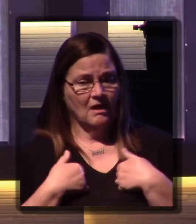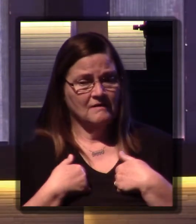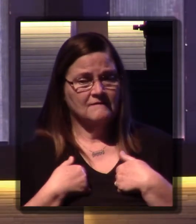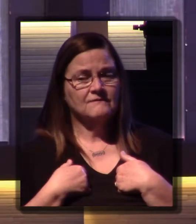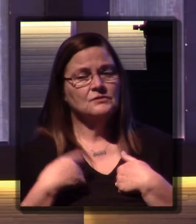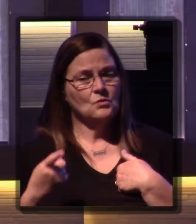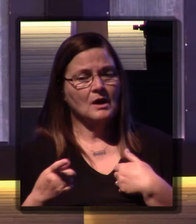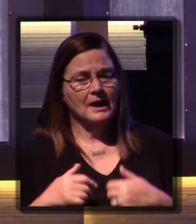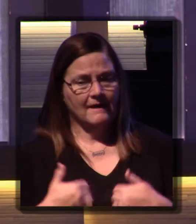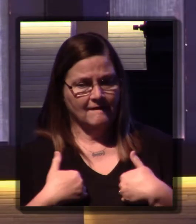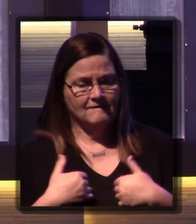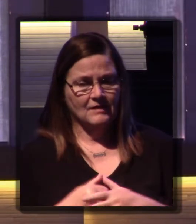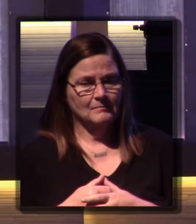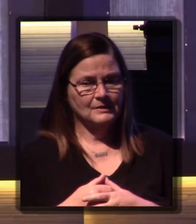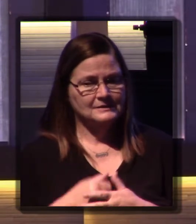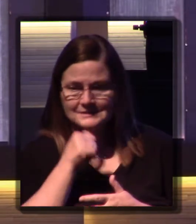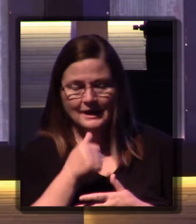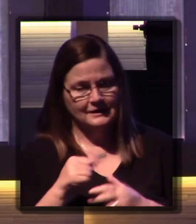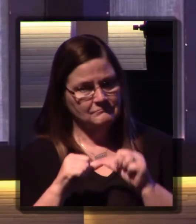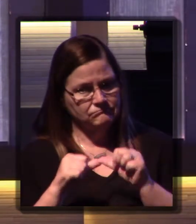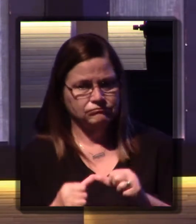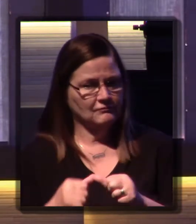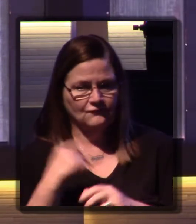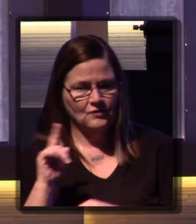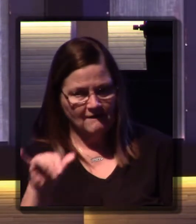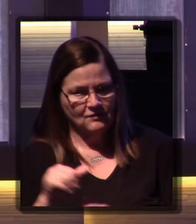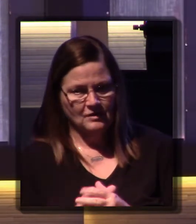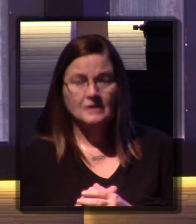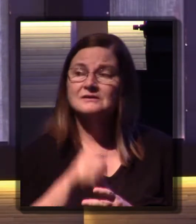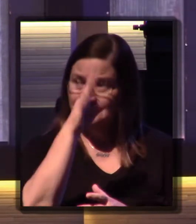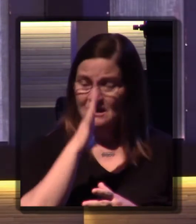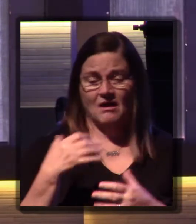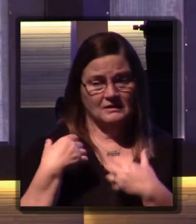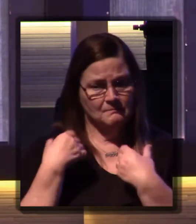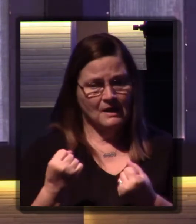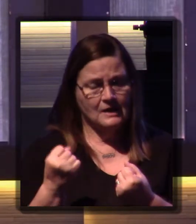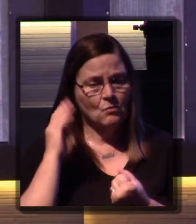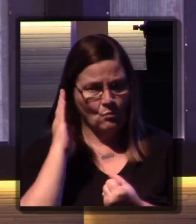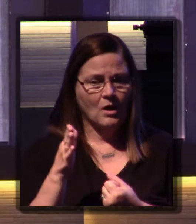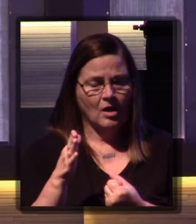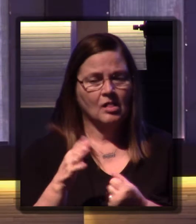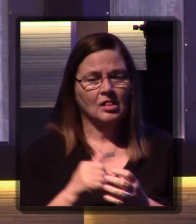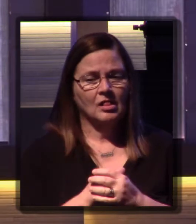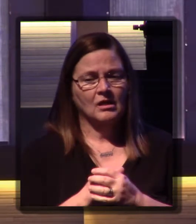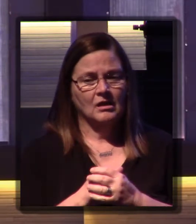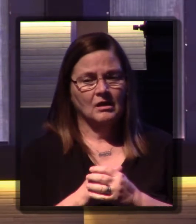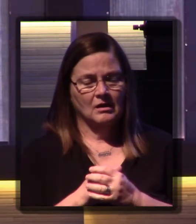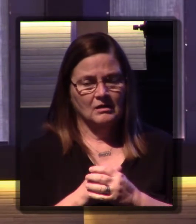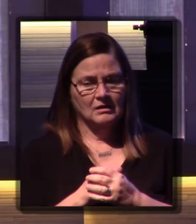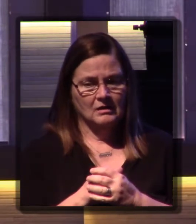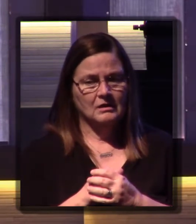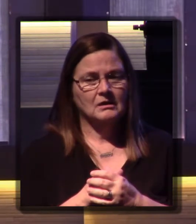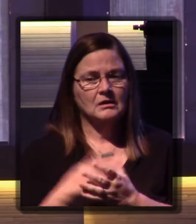to live. You're getting away with it. But you will not forever. Because the might of God will come into play and he